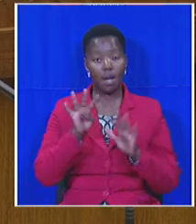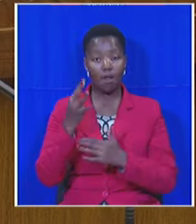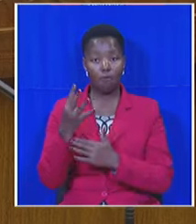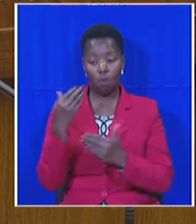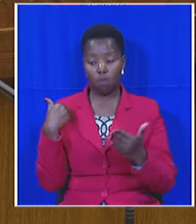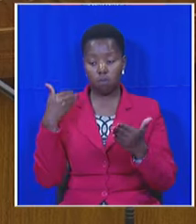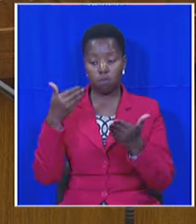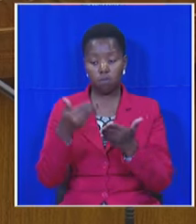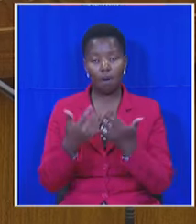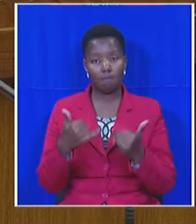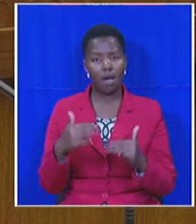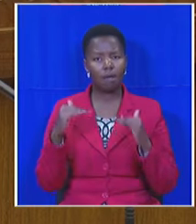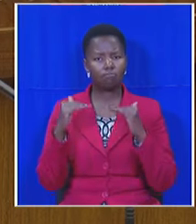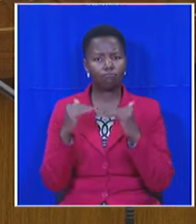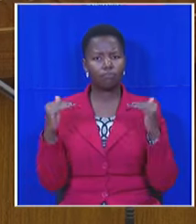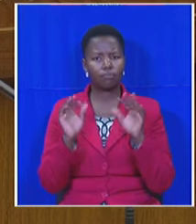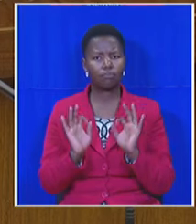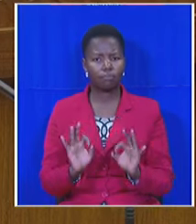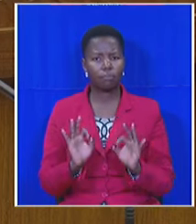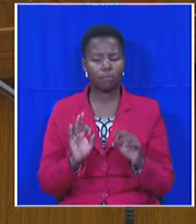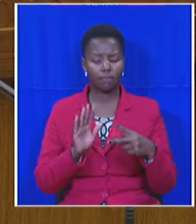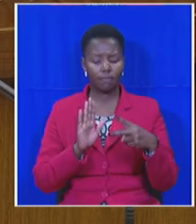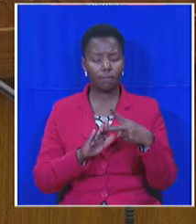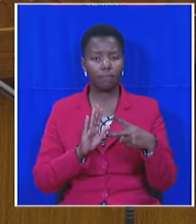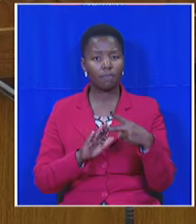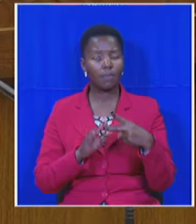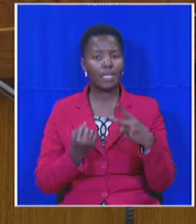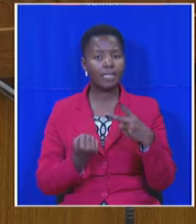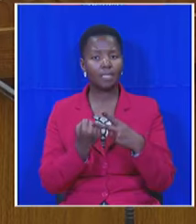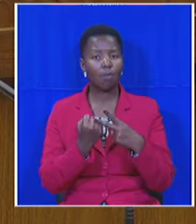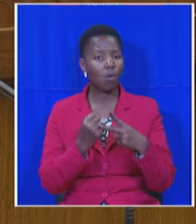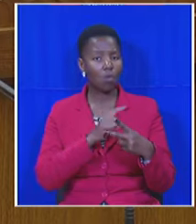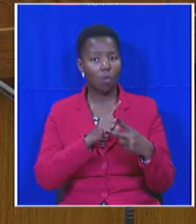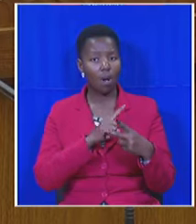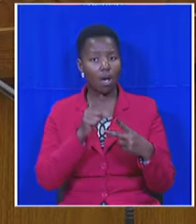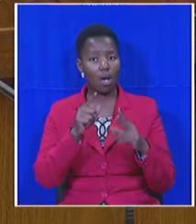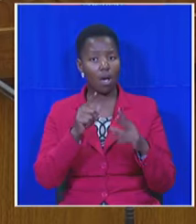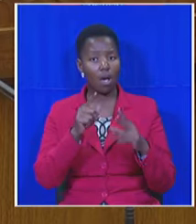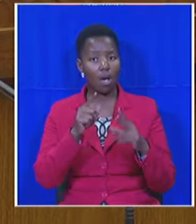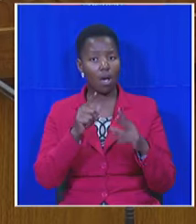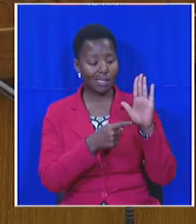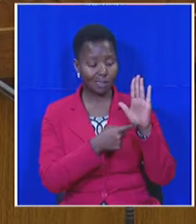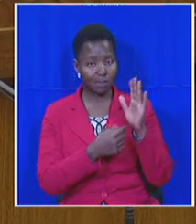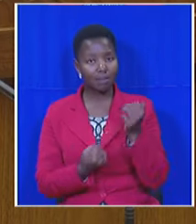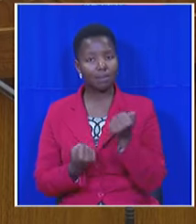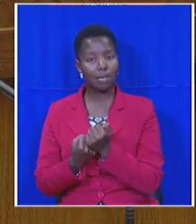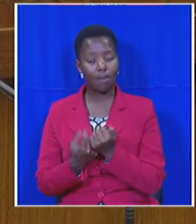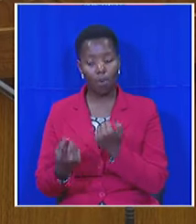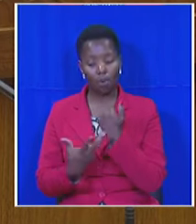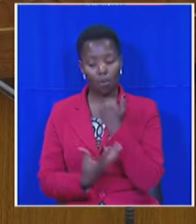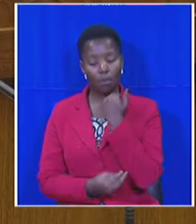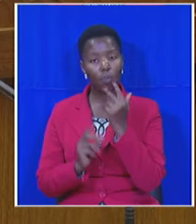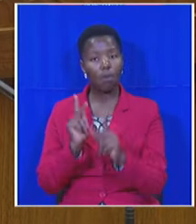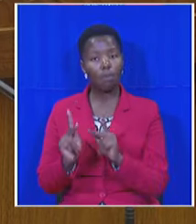secondly, we will also be supporting the pro-poor policies that have been implemented by